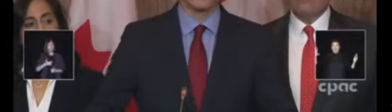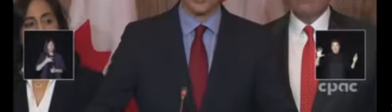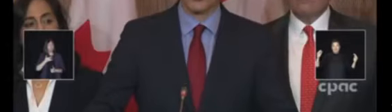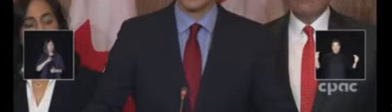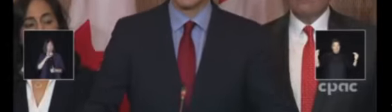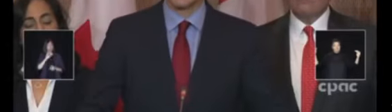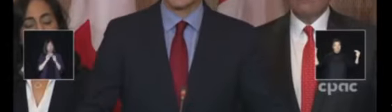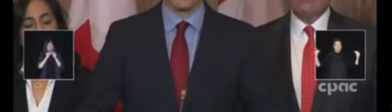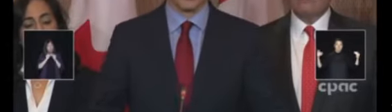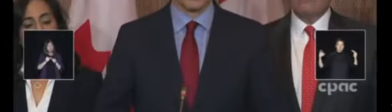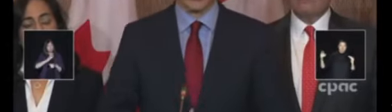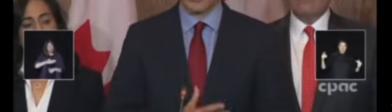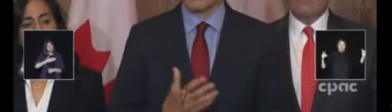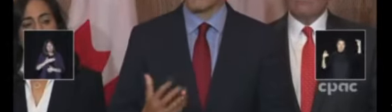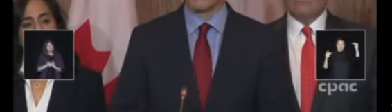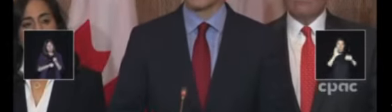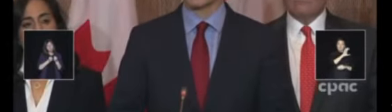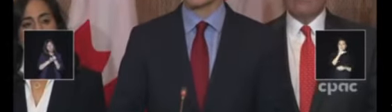We just know that